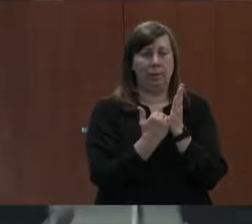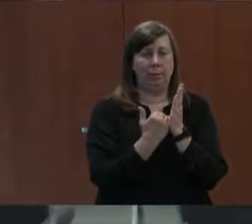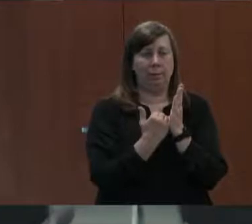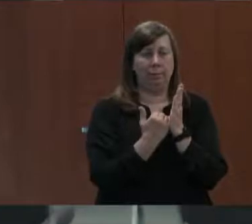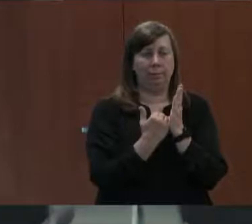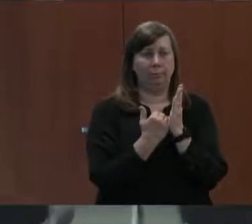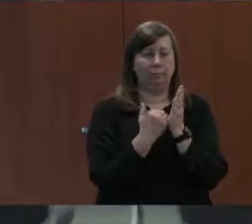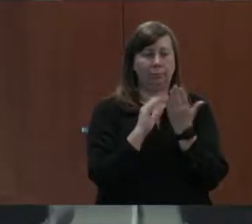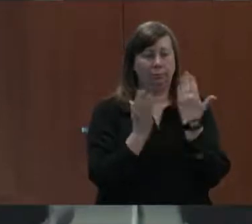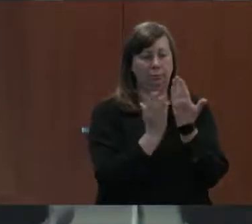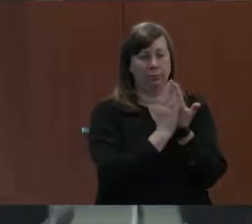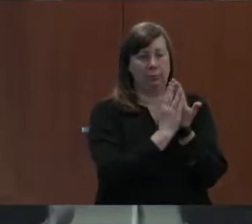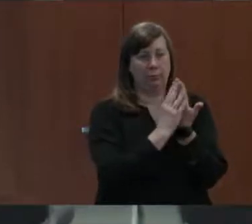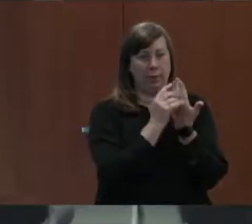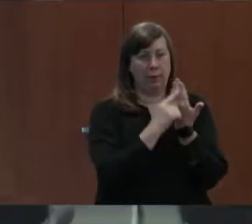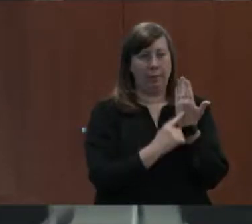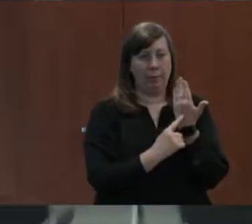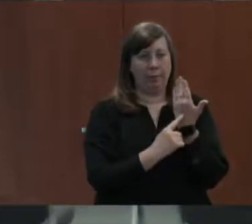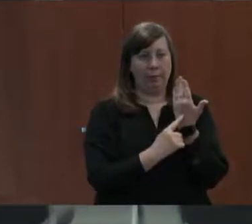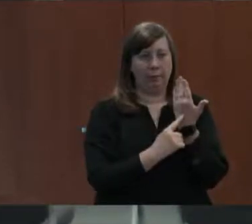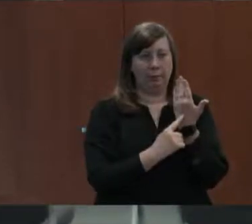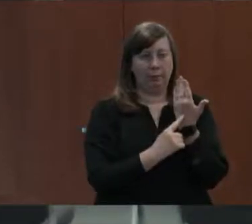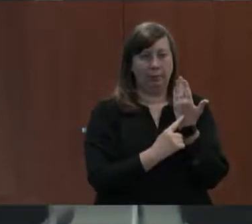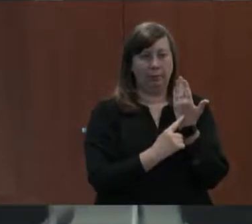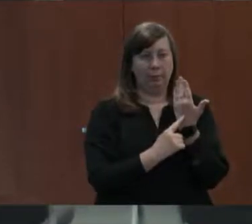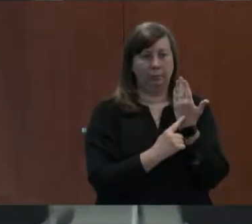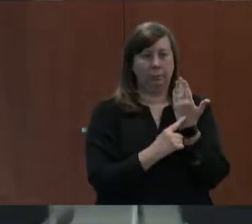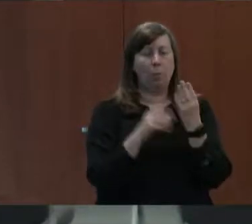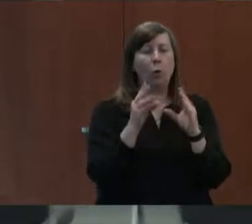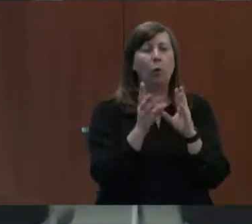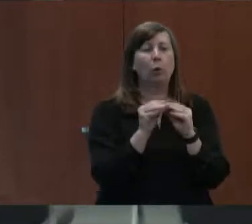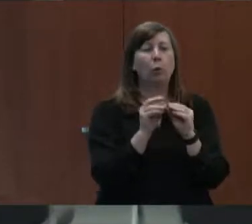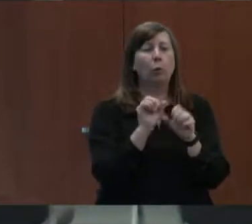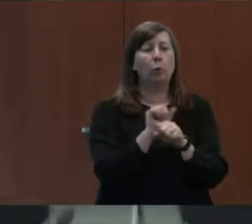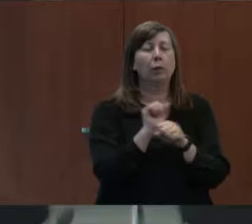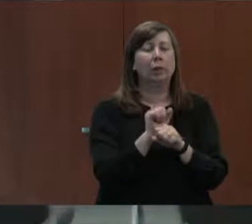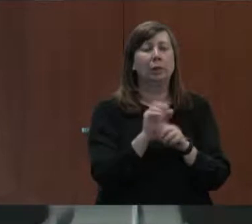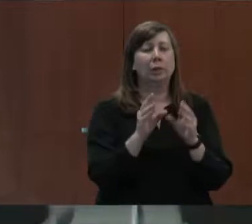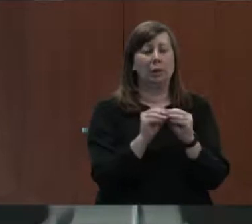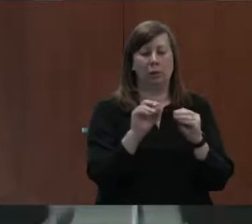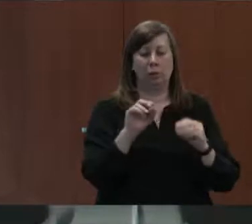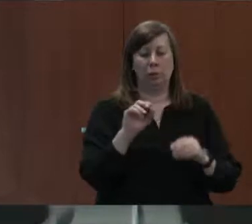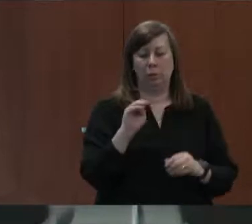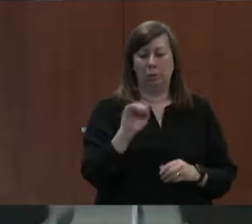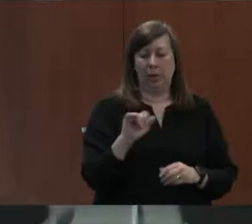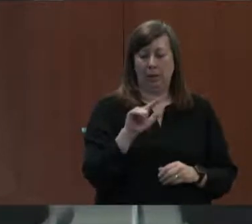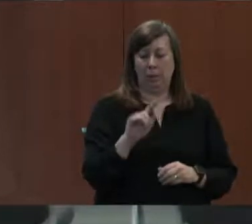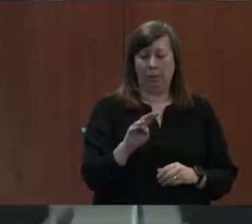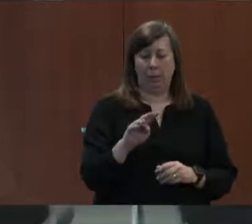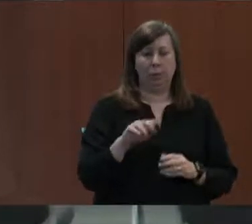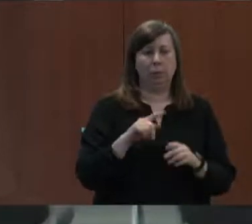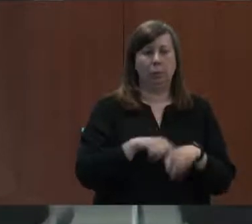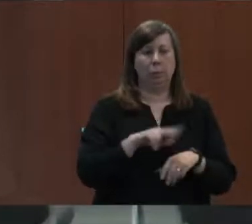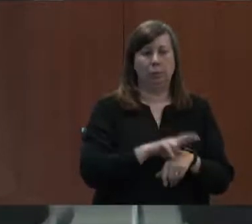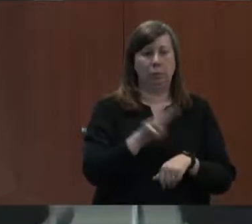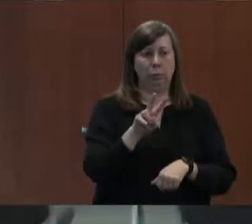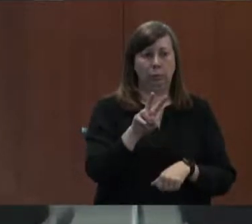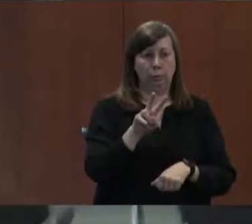On the back of the agenda, the work session on May 24th has been changed to 2